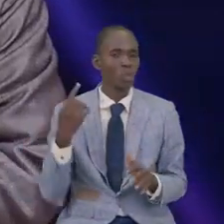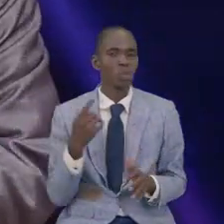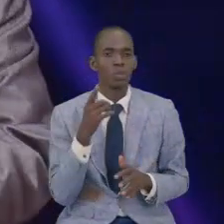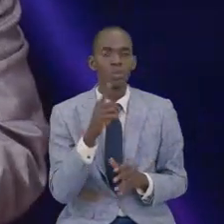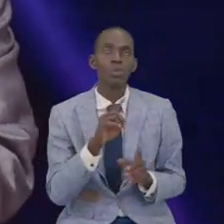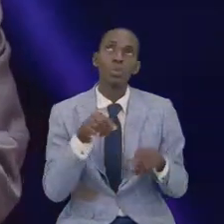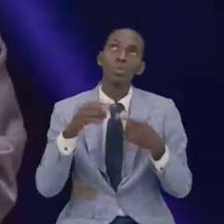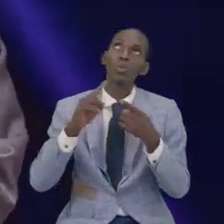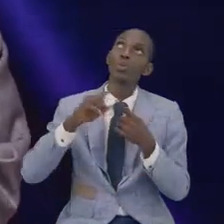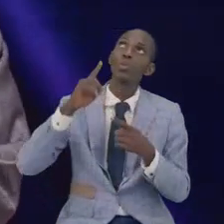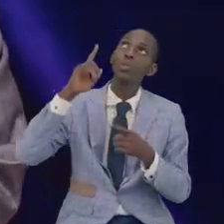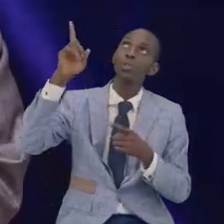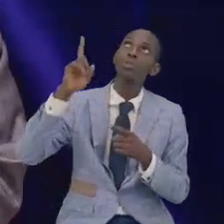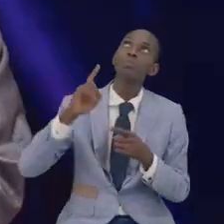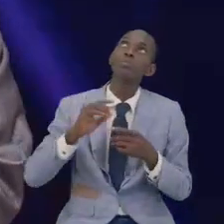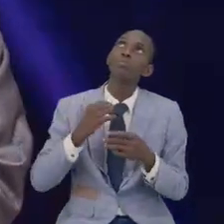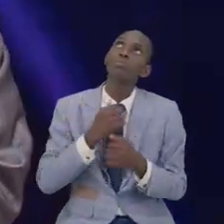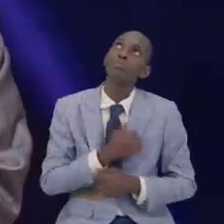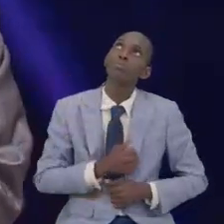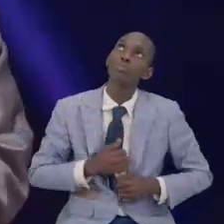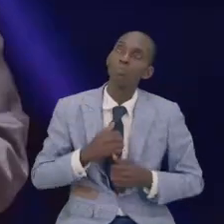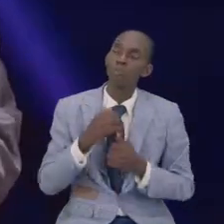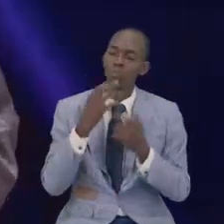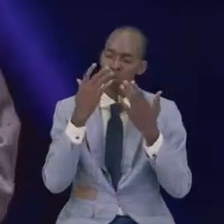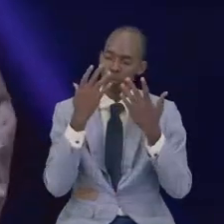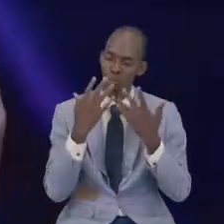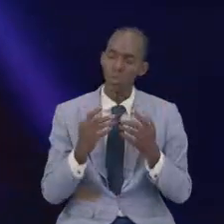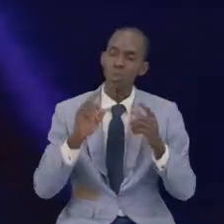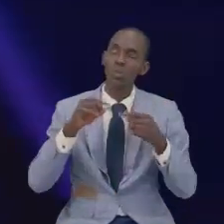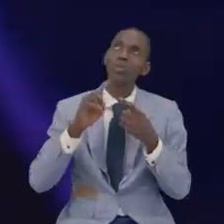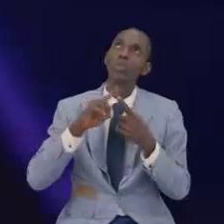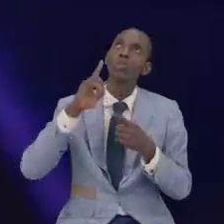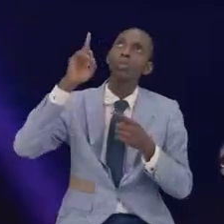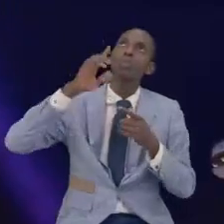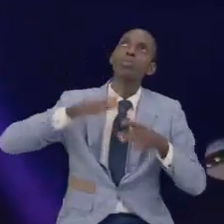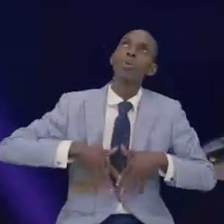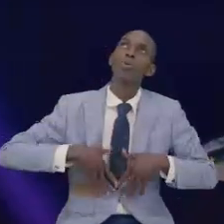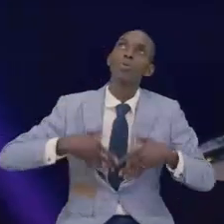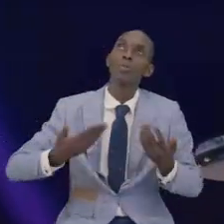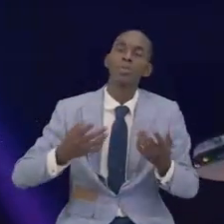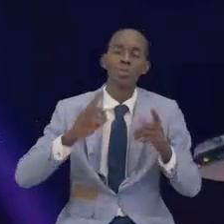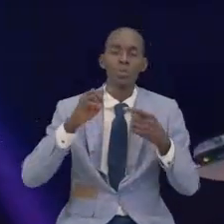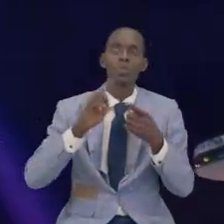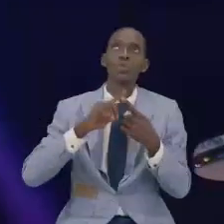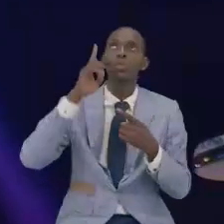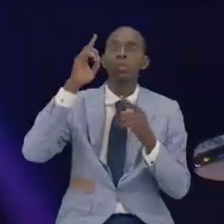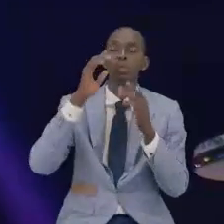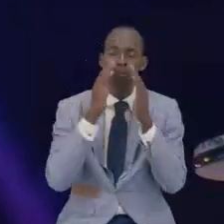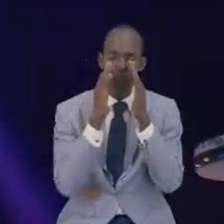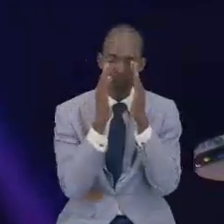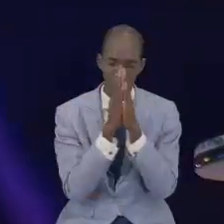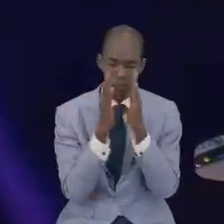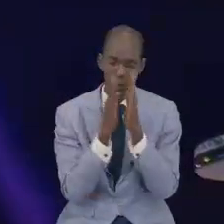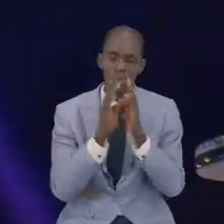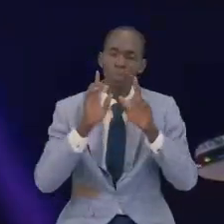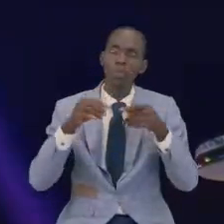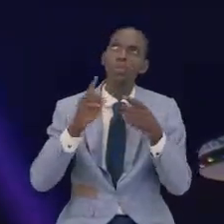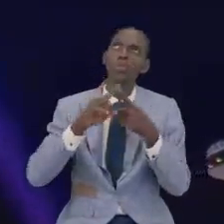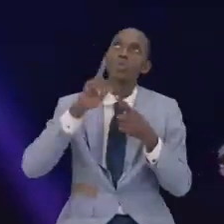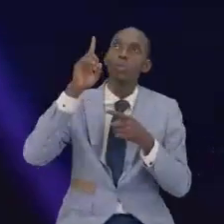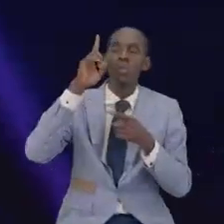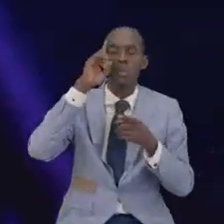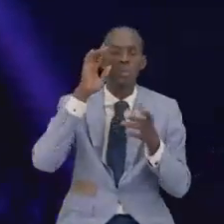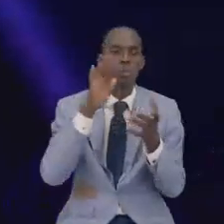convicted. I go to him confessing. I go to him praying. I go to him believing.